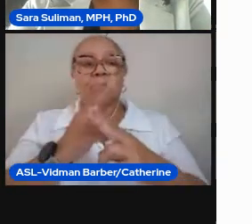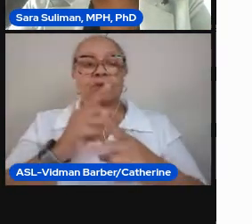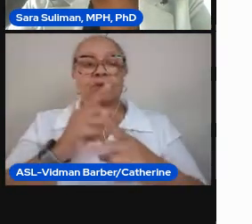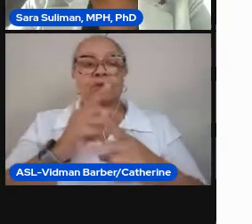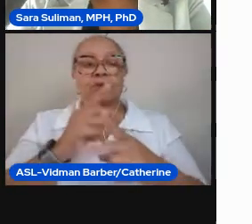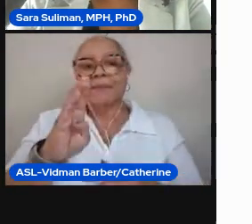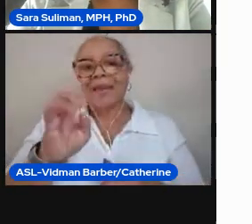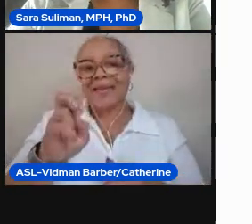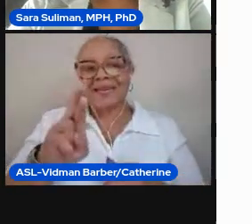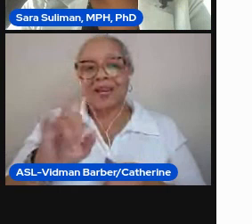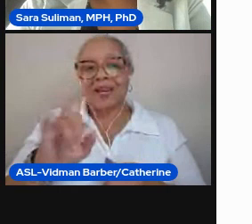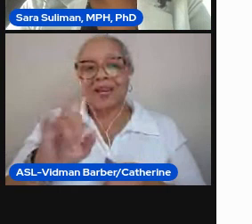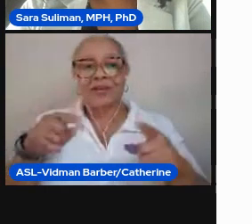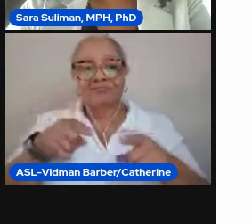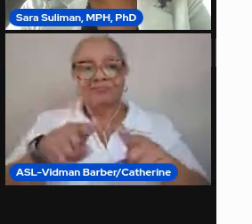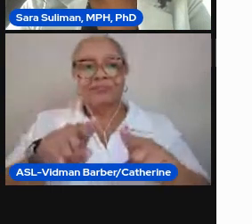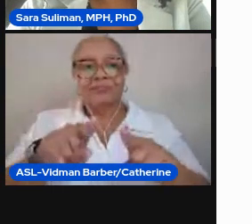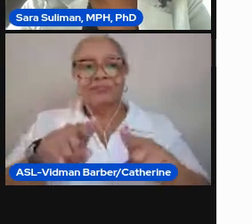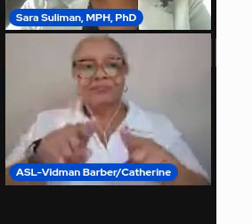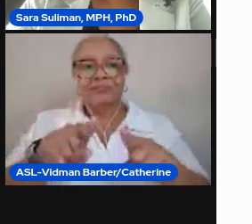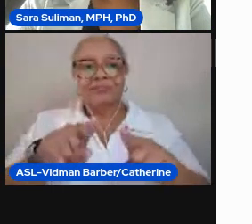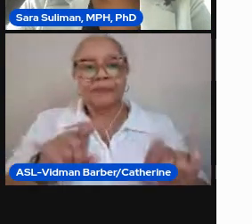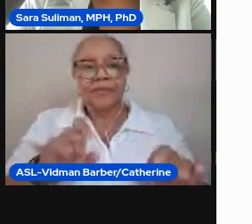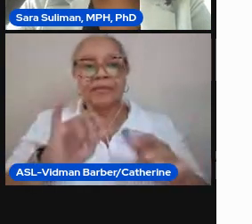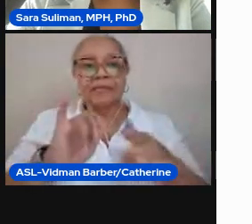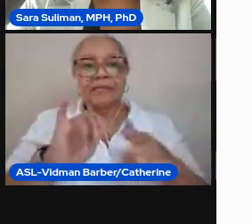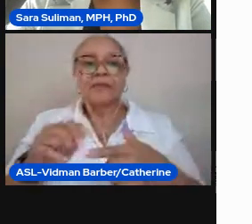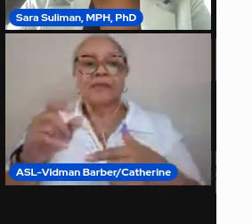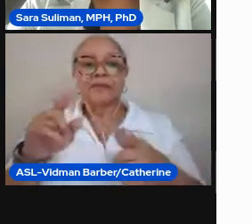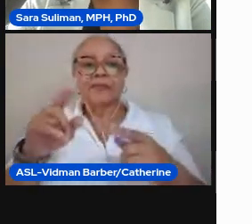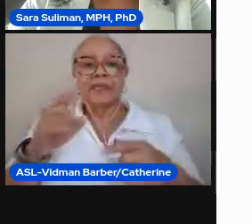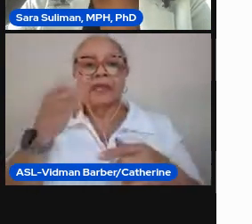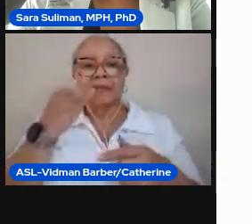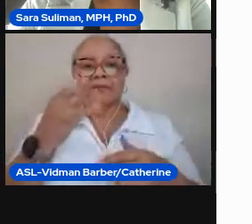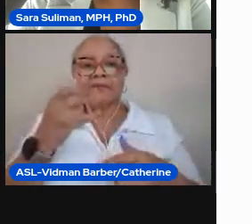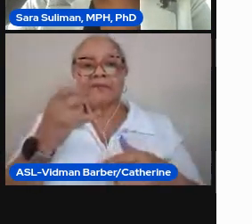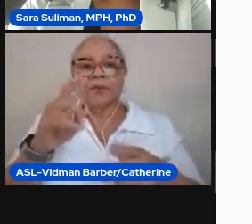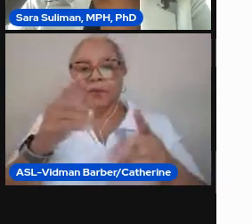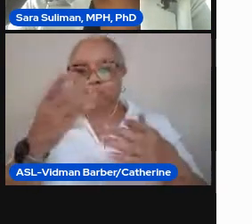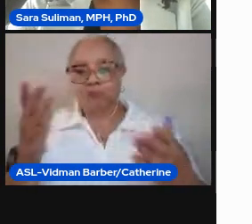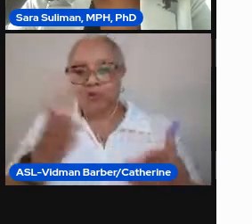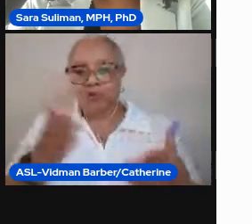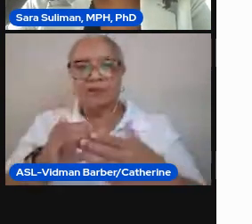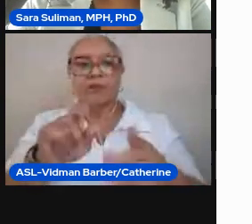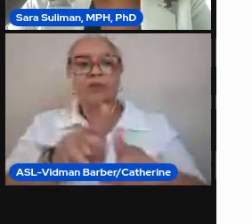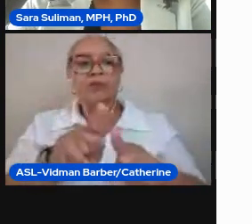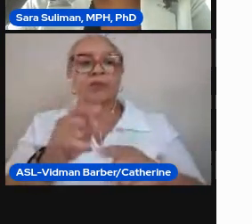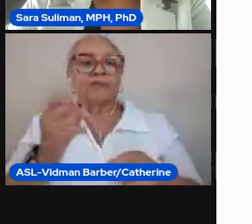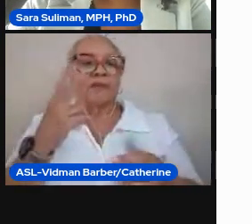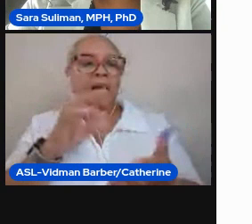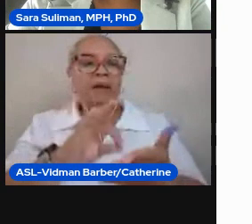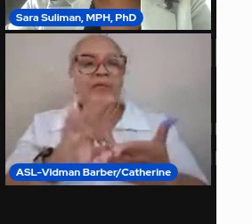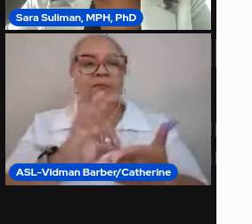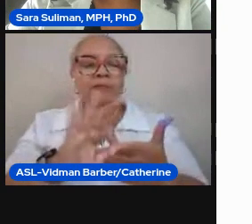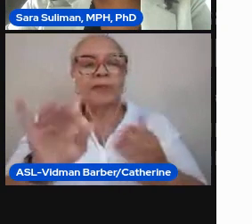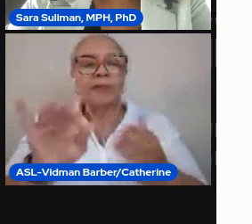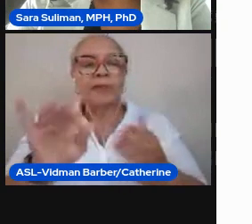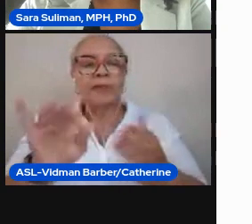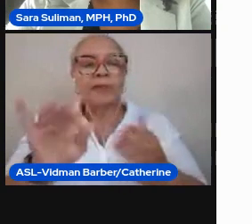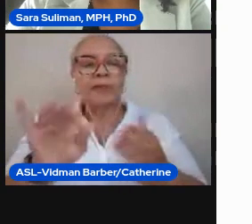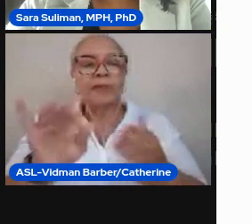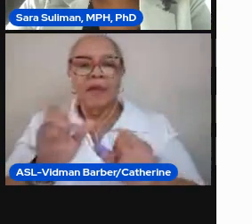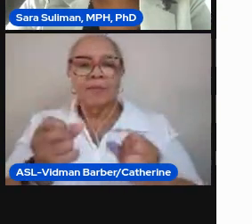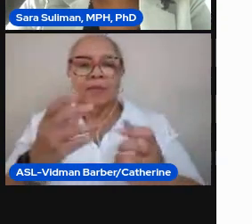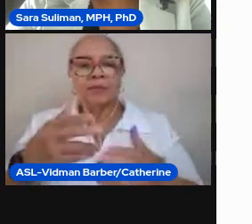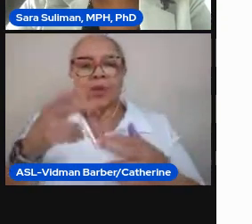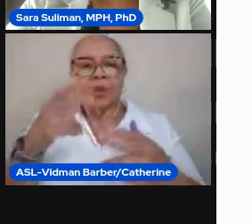test of whether or not SARS-CoV-2 is present, and also we can use it as a quantitative measure of the viral load by